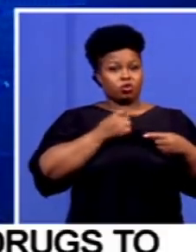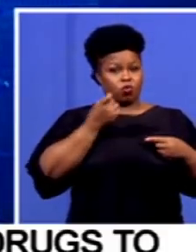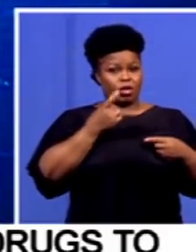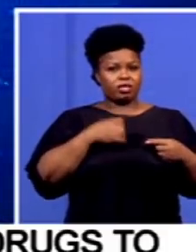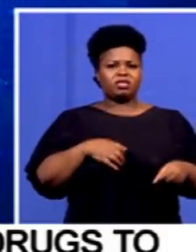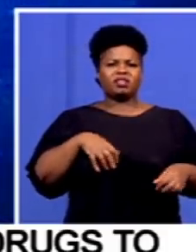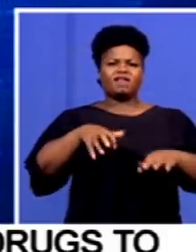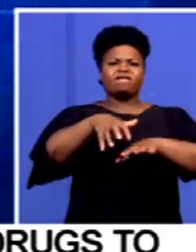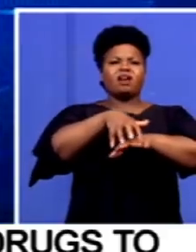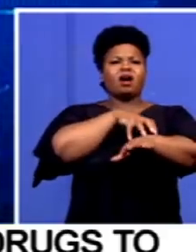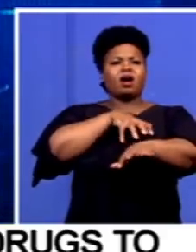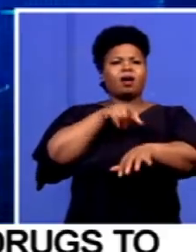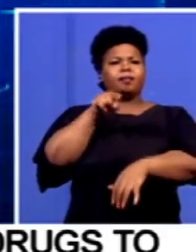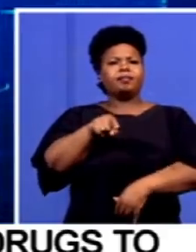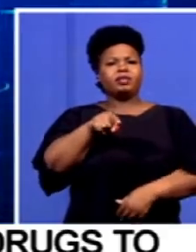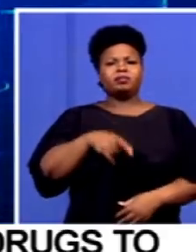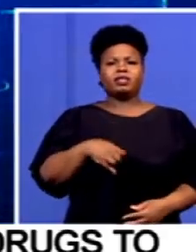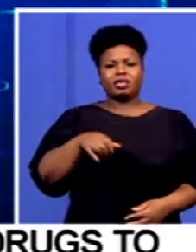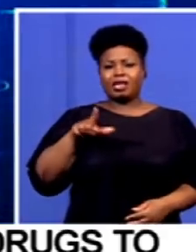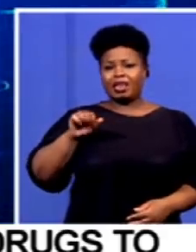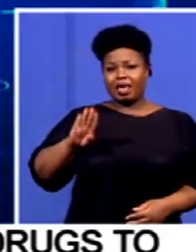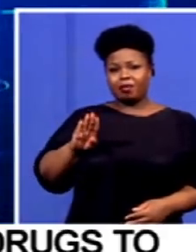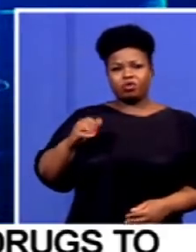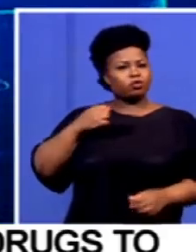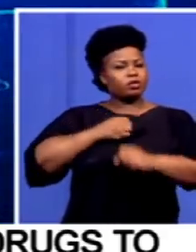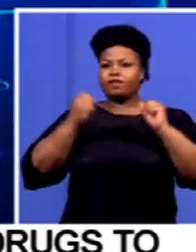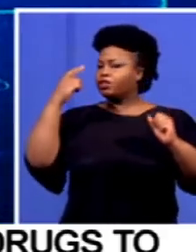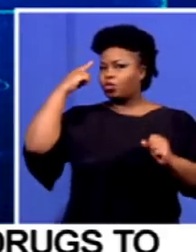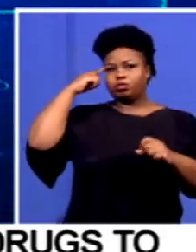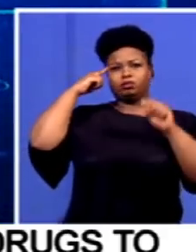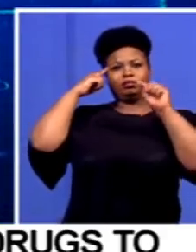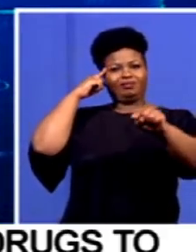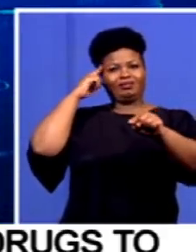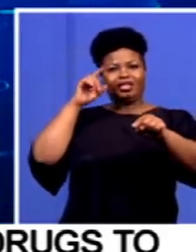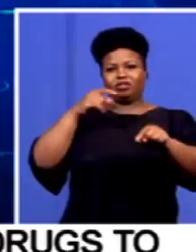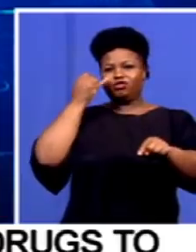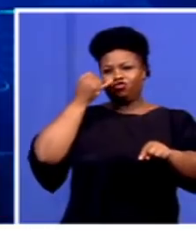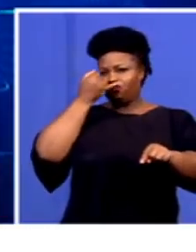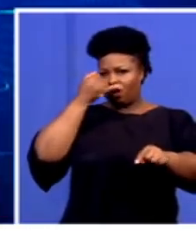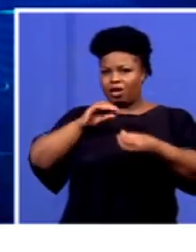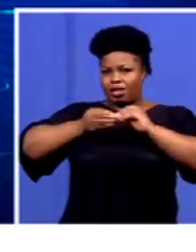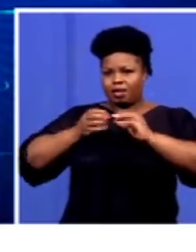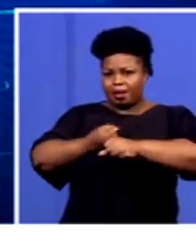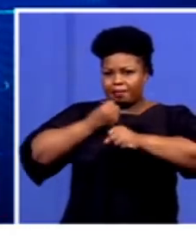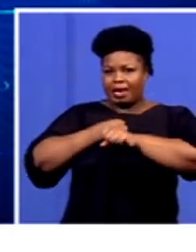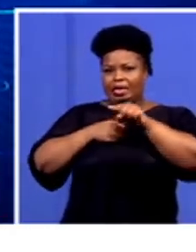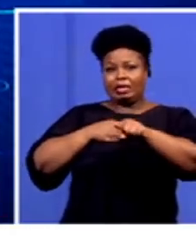farm where there was a drug lab, and one would never have guessed there was a drug lab